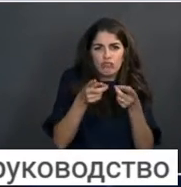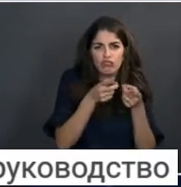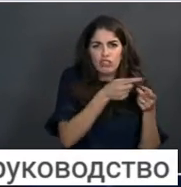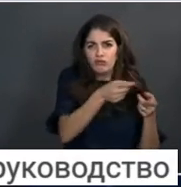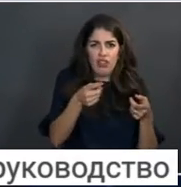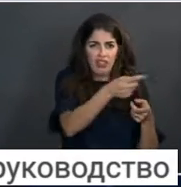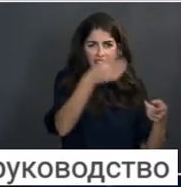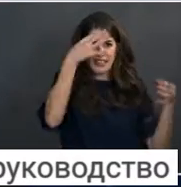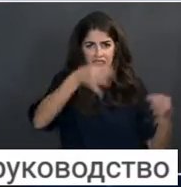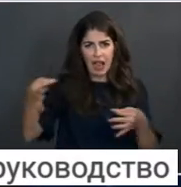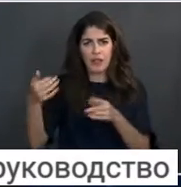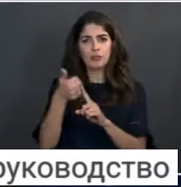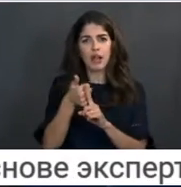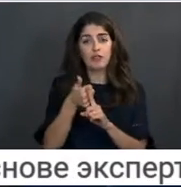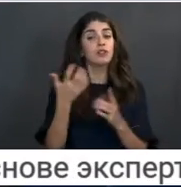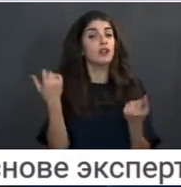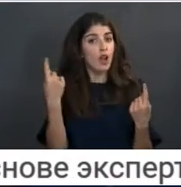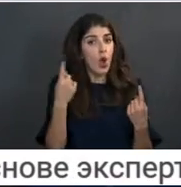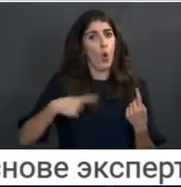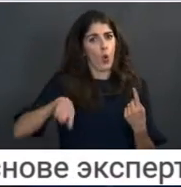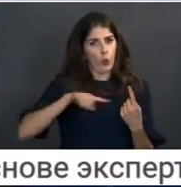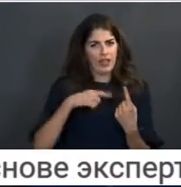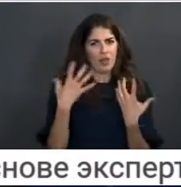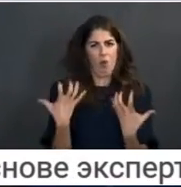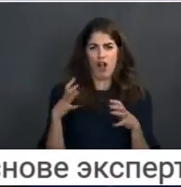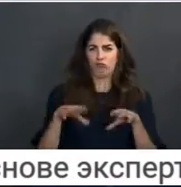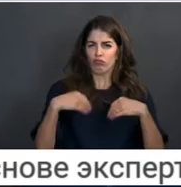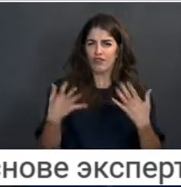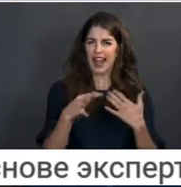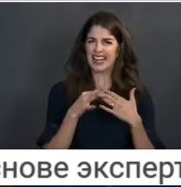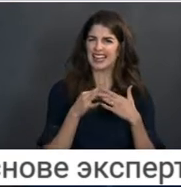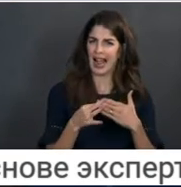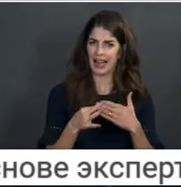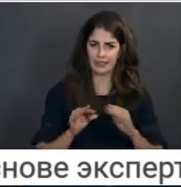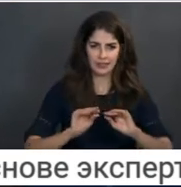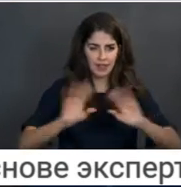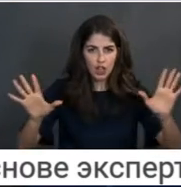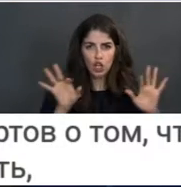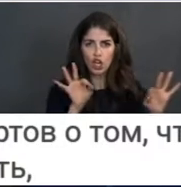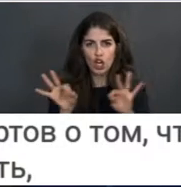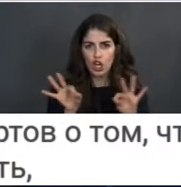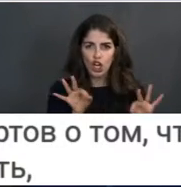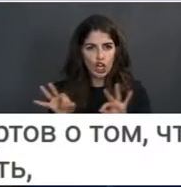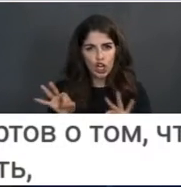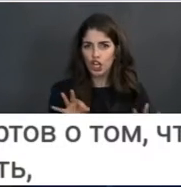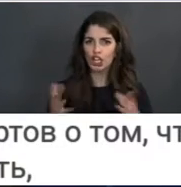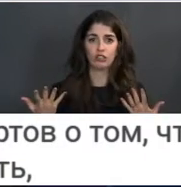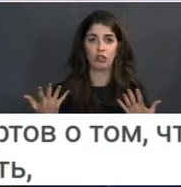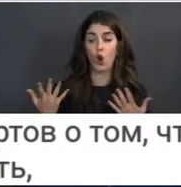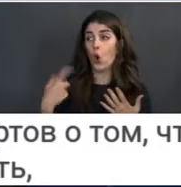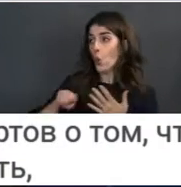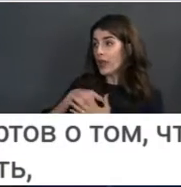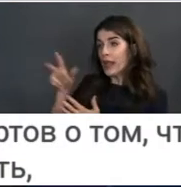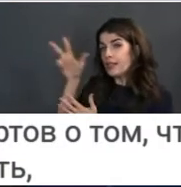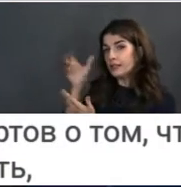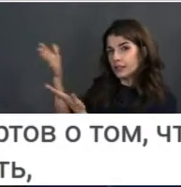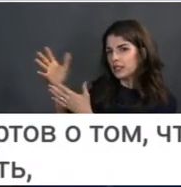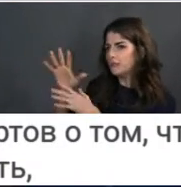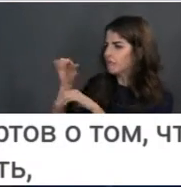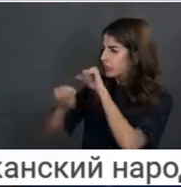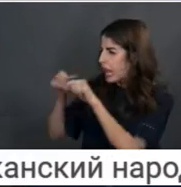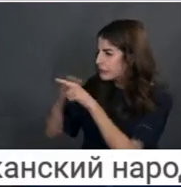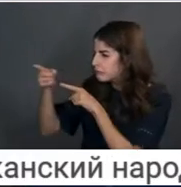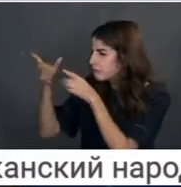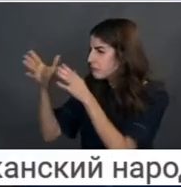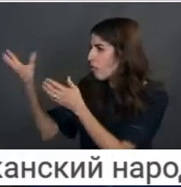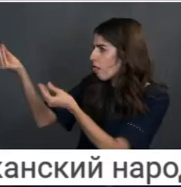want to provide more clear guidance from the federal government based on the expertise of health and medical experts on what people should